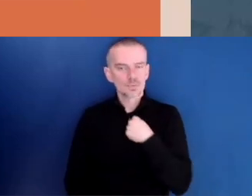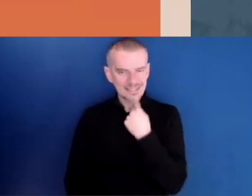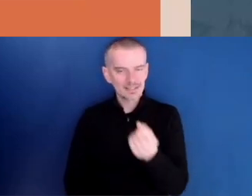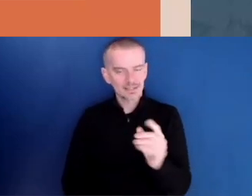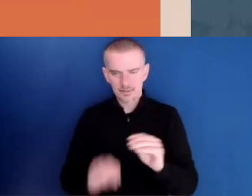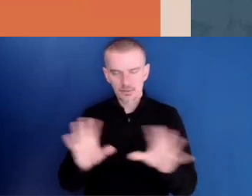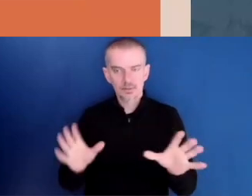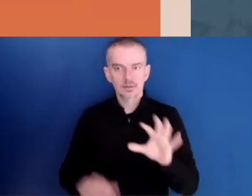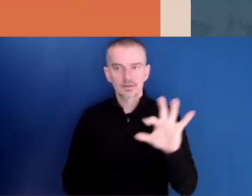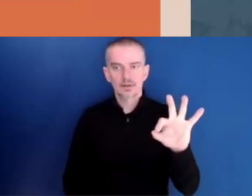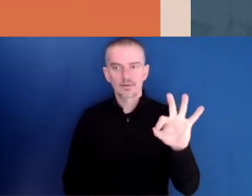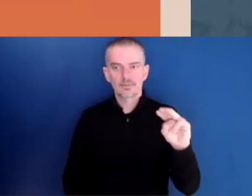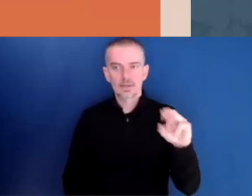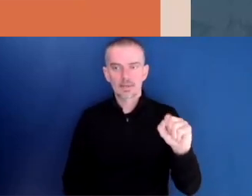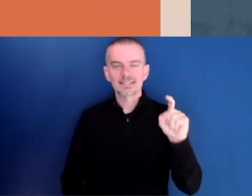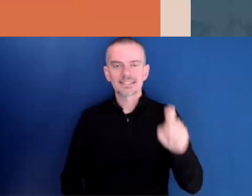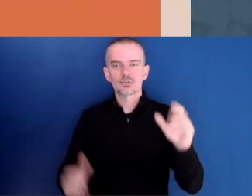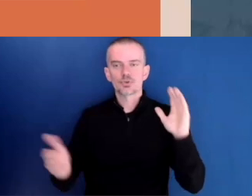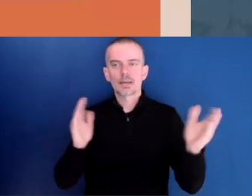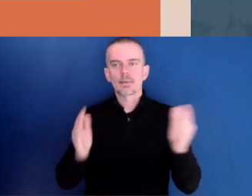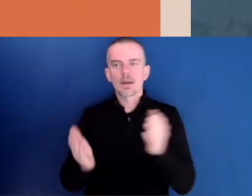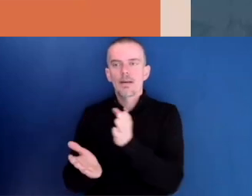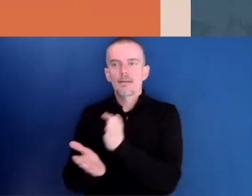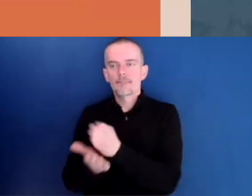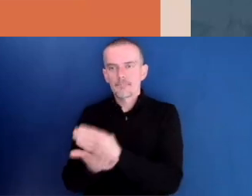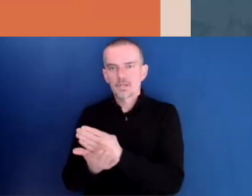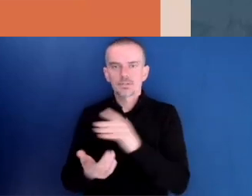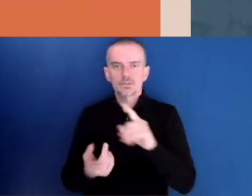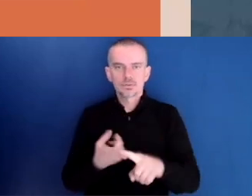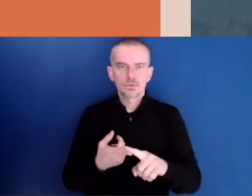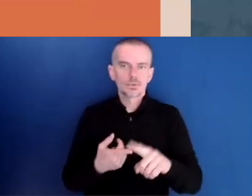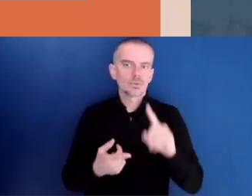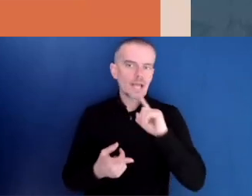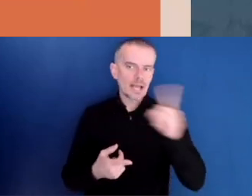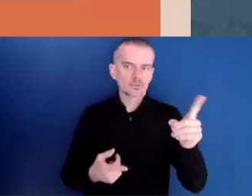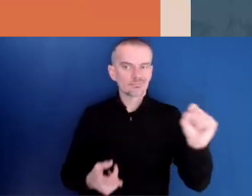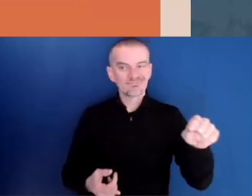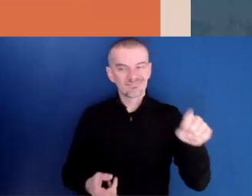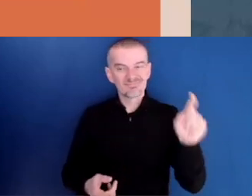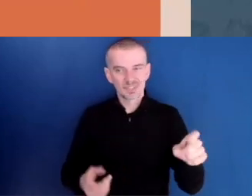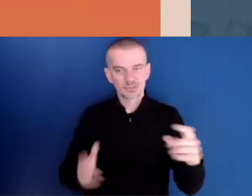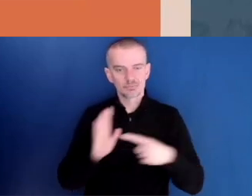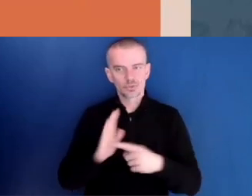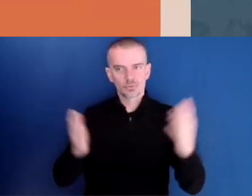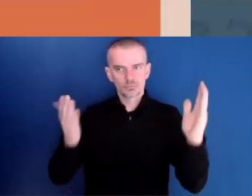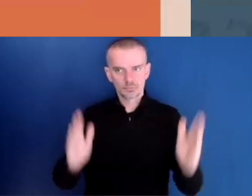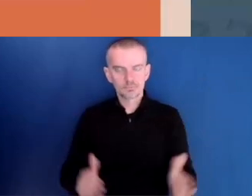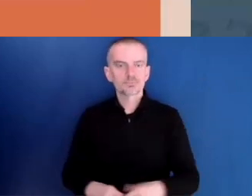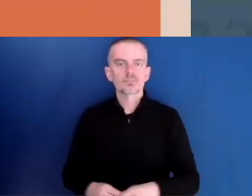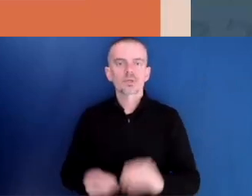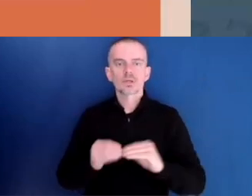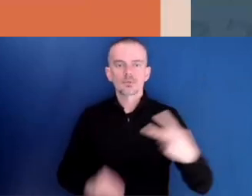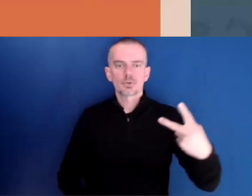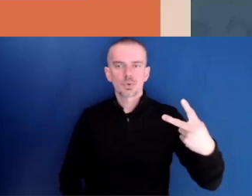management system needs to be able to compare budget to actuals for a federal grant. Number two, it's important to determine whether